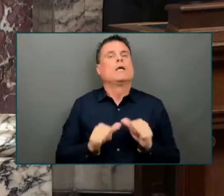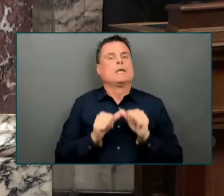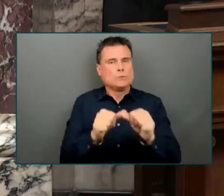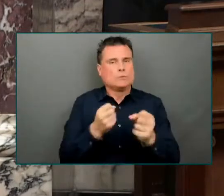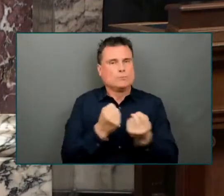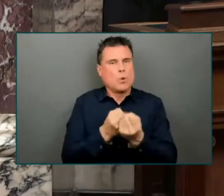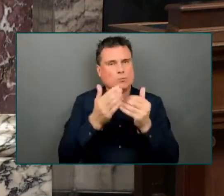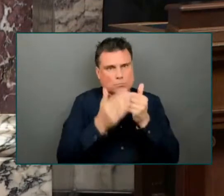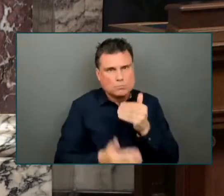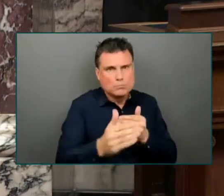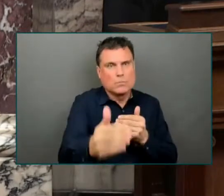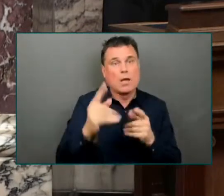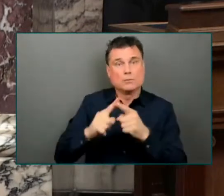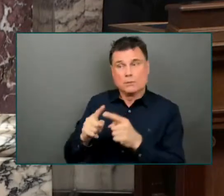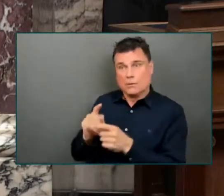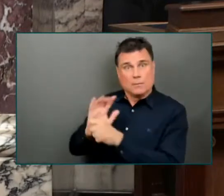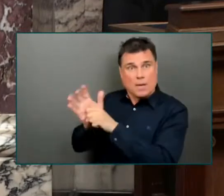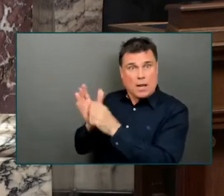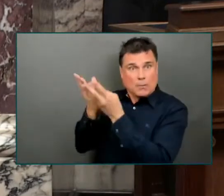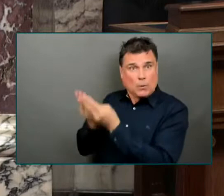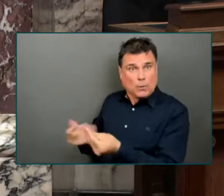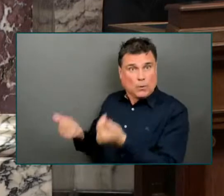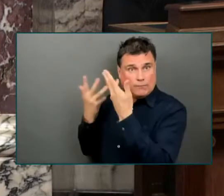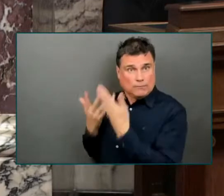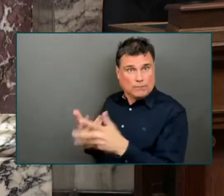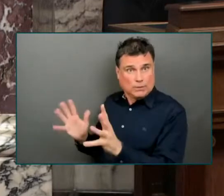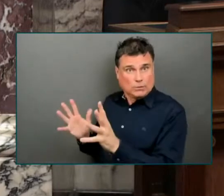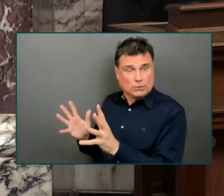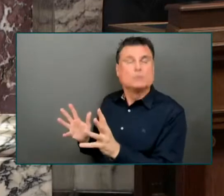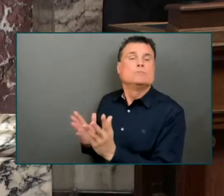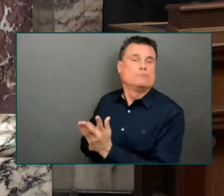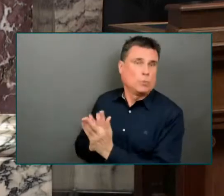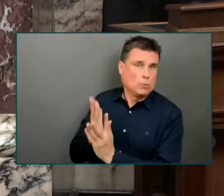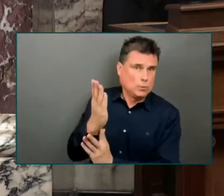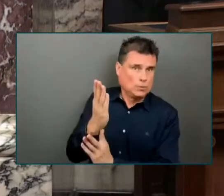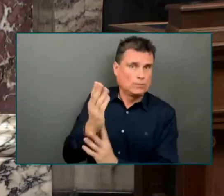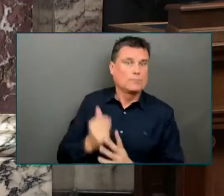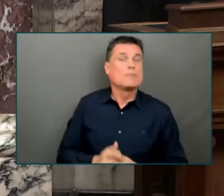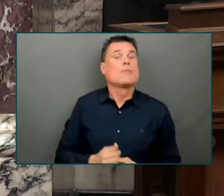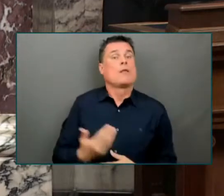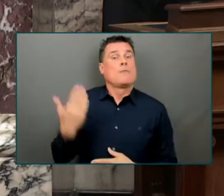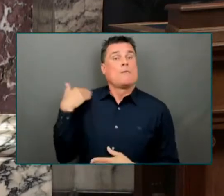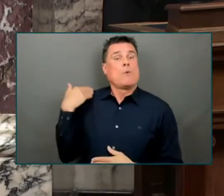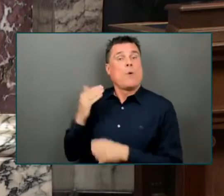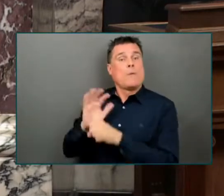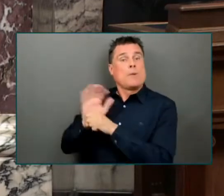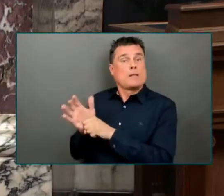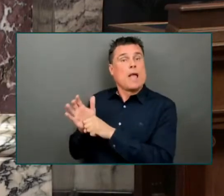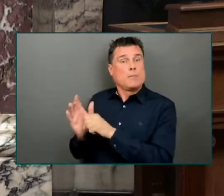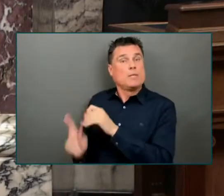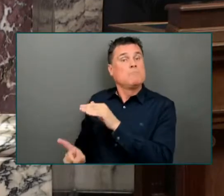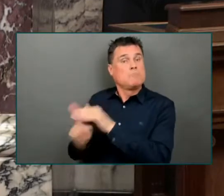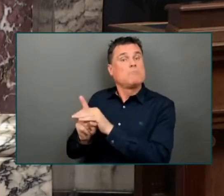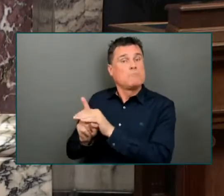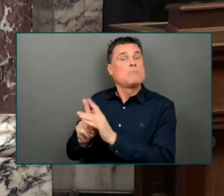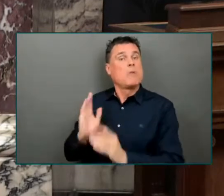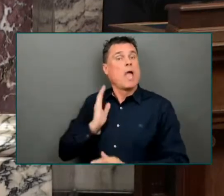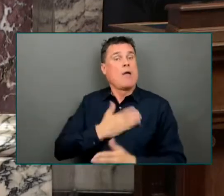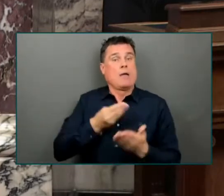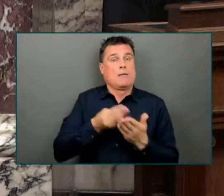When COVID-19 hit, British Columbia was in a strong fiscal position, and that made it easier to act